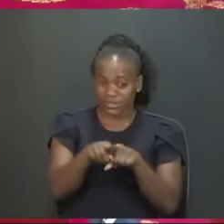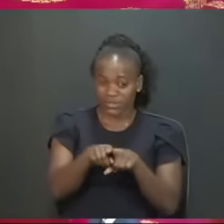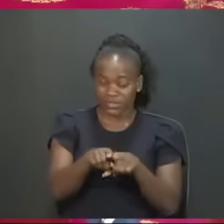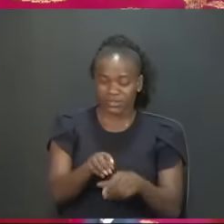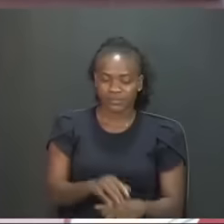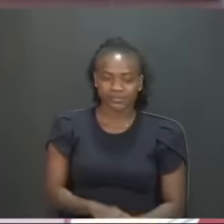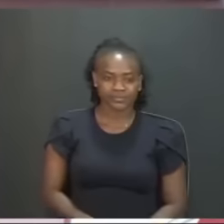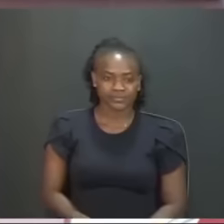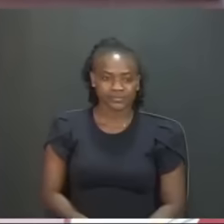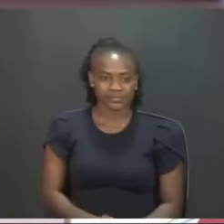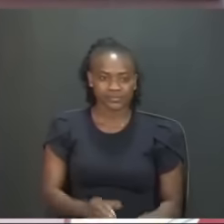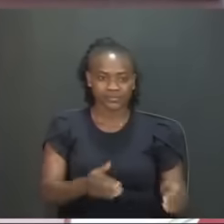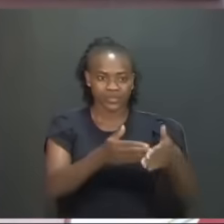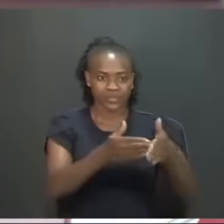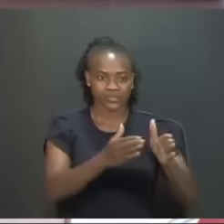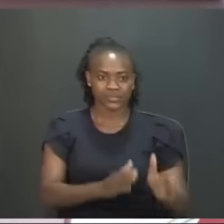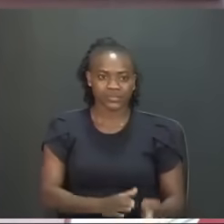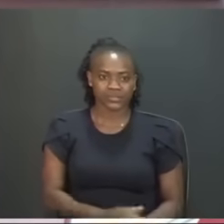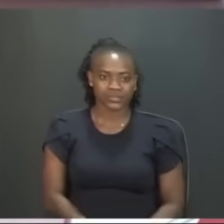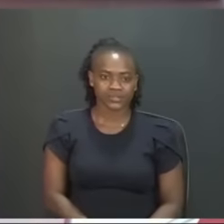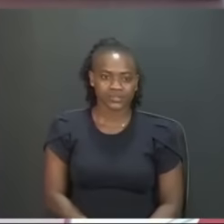Yes, minority leader.